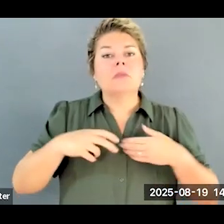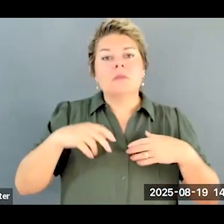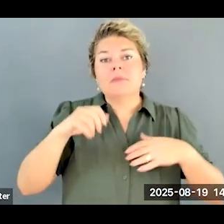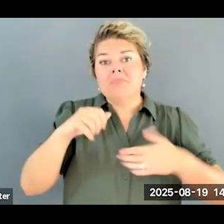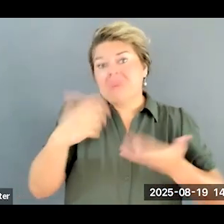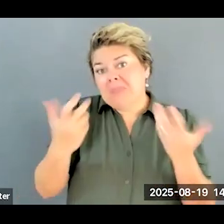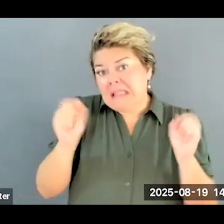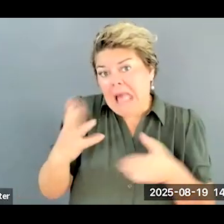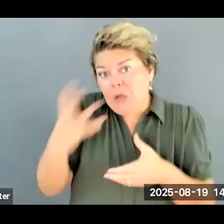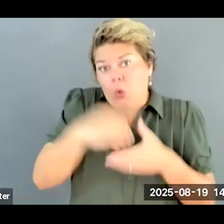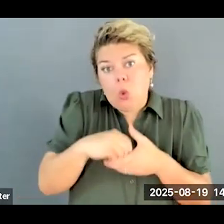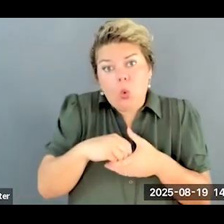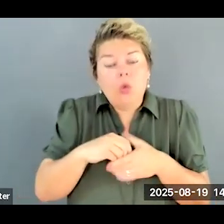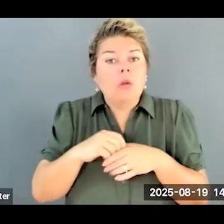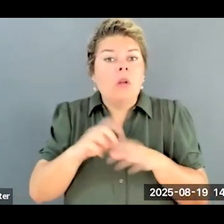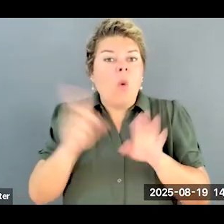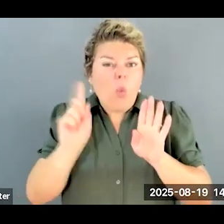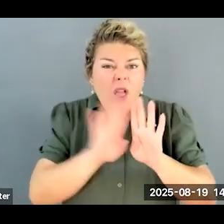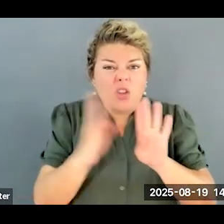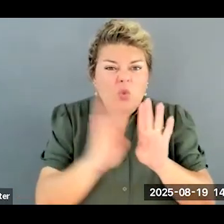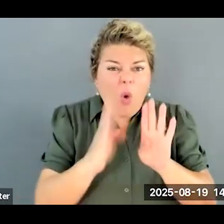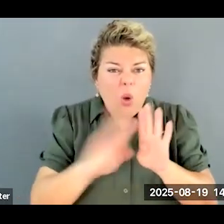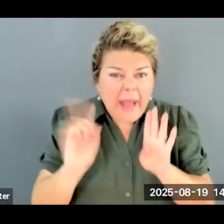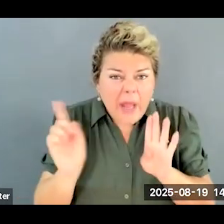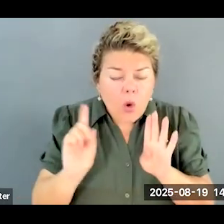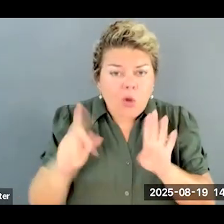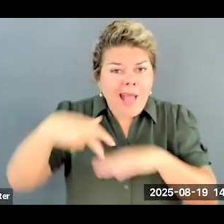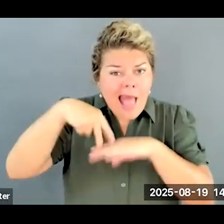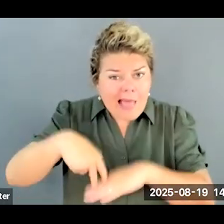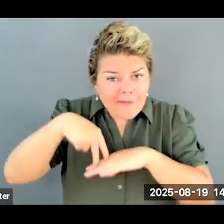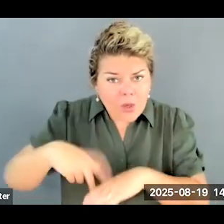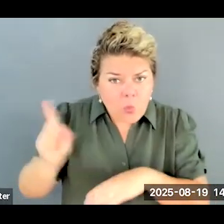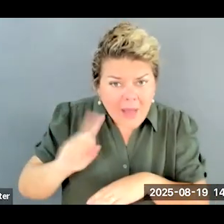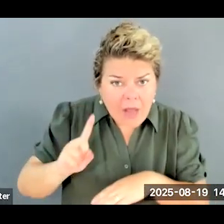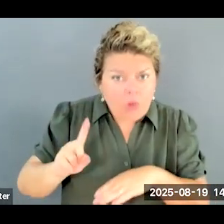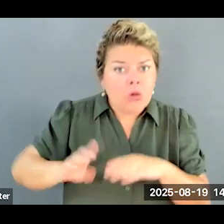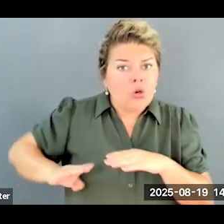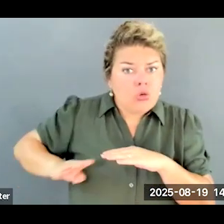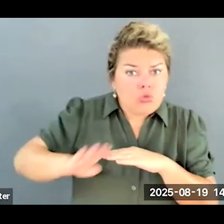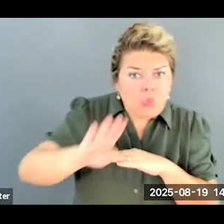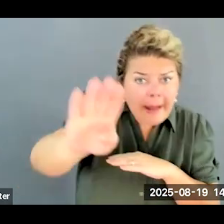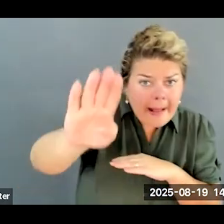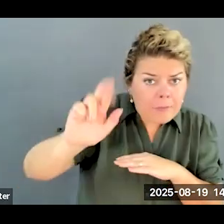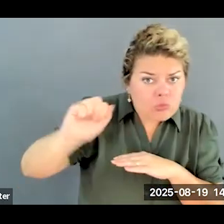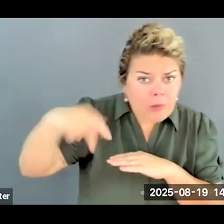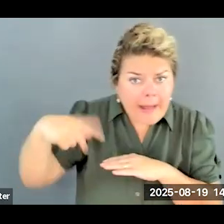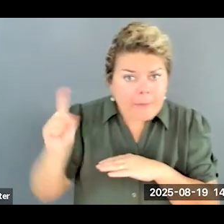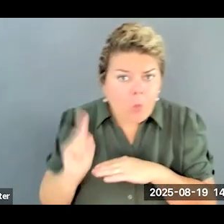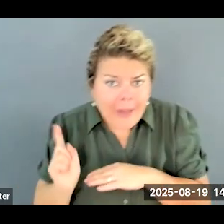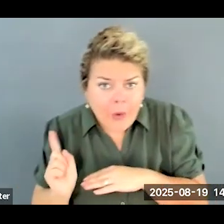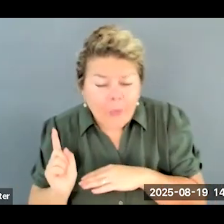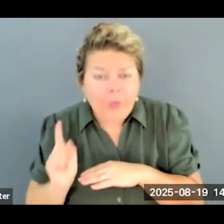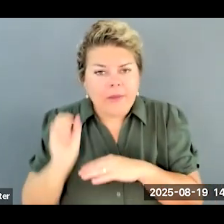if you even include the points of entry to the building, elevator and ramp locations for those seeking alternative routes beyond